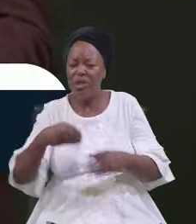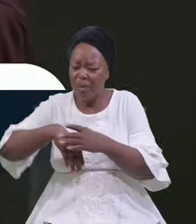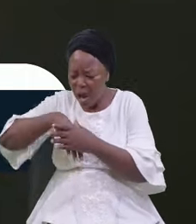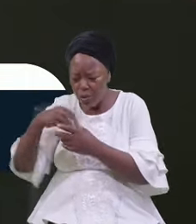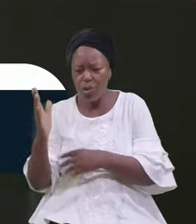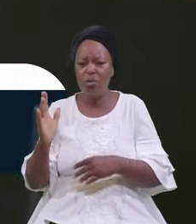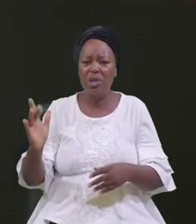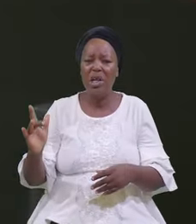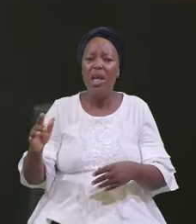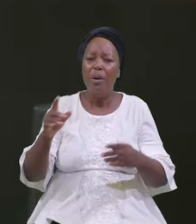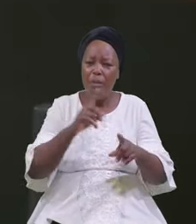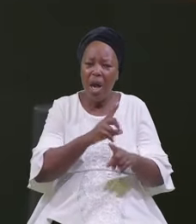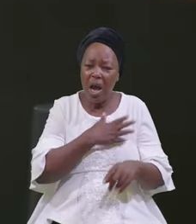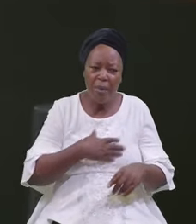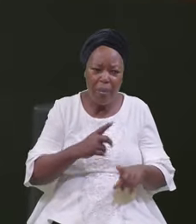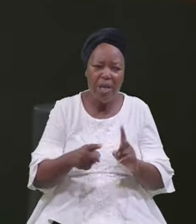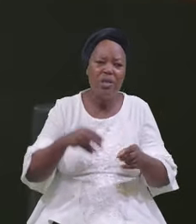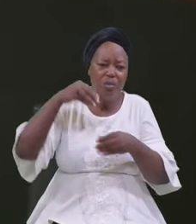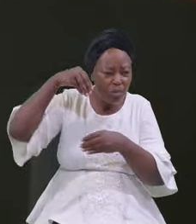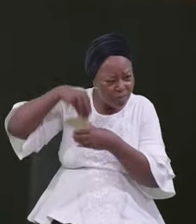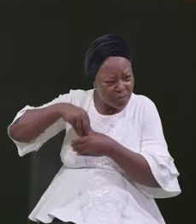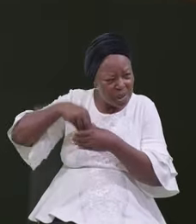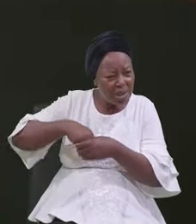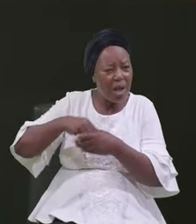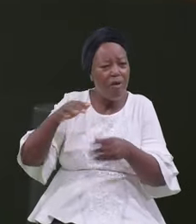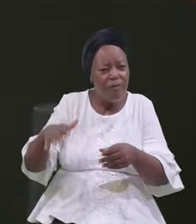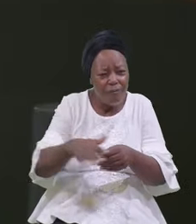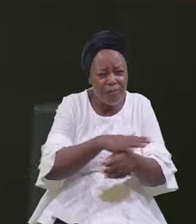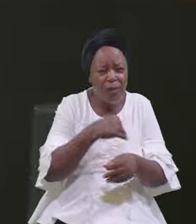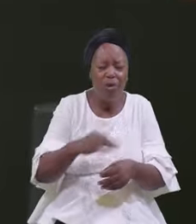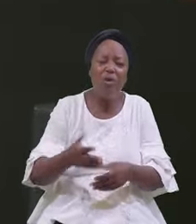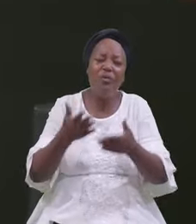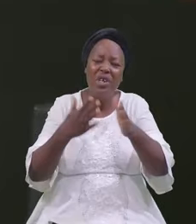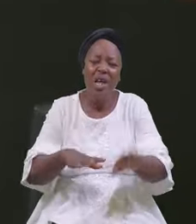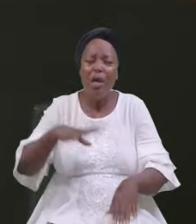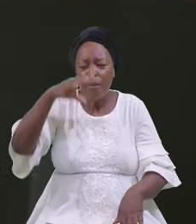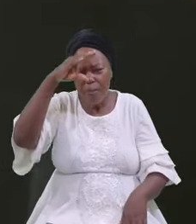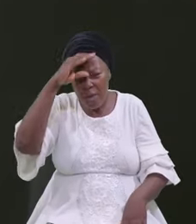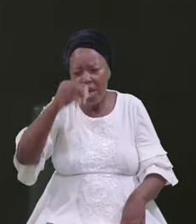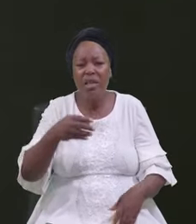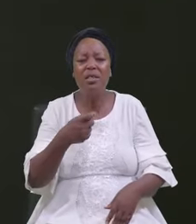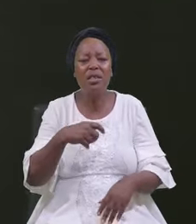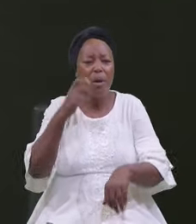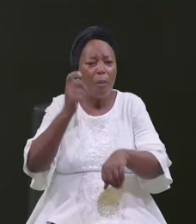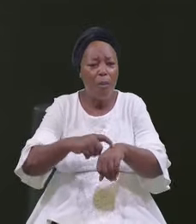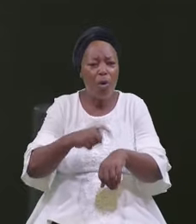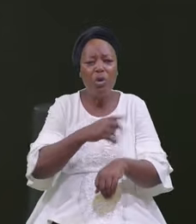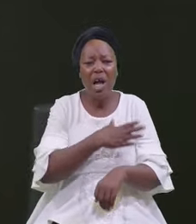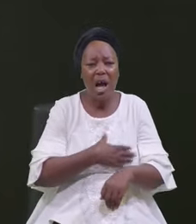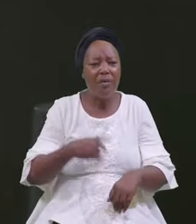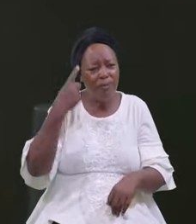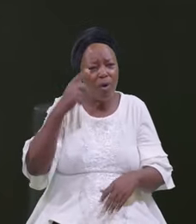but are within full of dead men's bones and of all uncleanness.